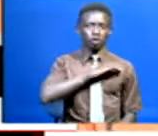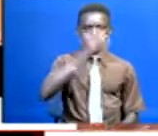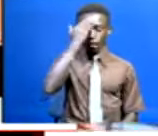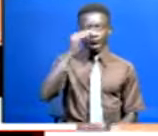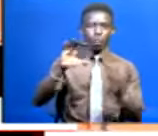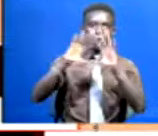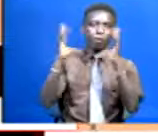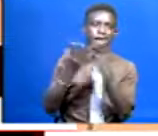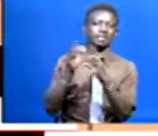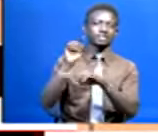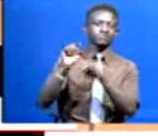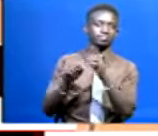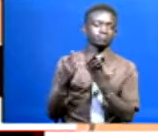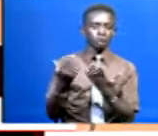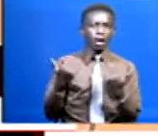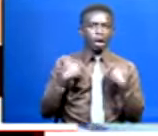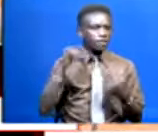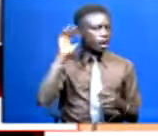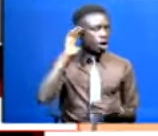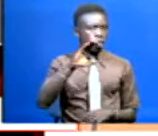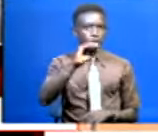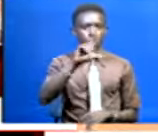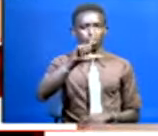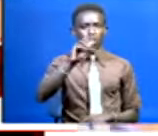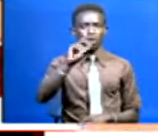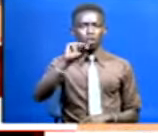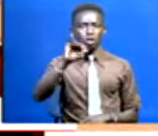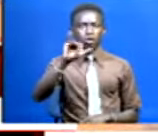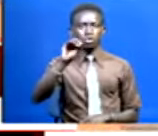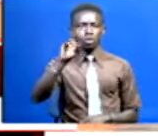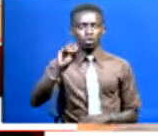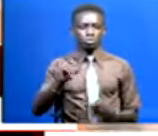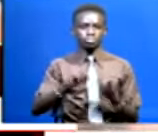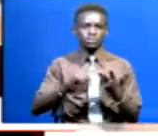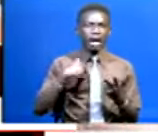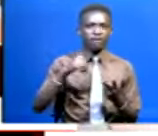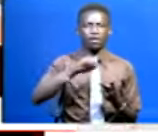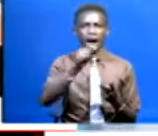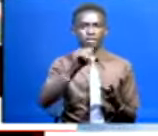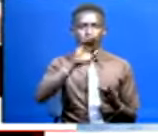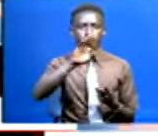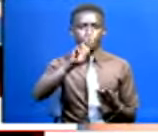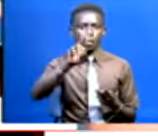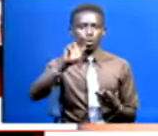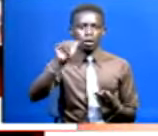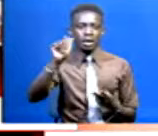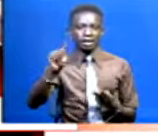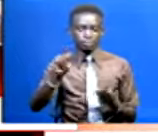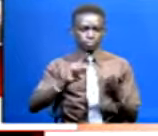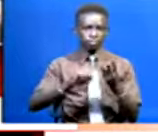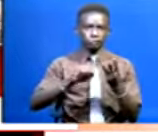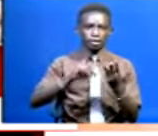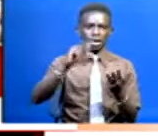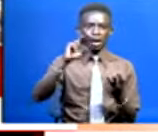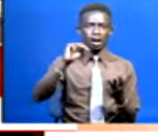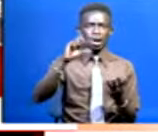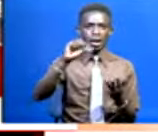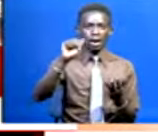Tumesikia jina ya Oronyiro, tumesikia jina ya Eremet ambayo iko Burat, Ngaremara ambayo tuko hapa pia